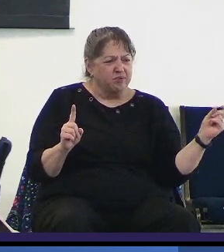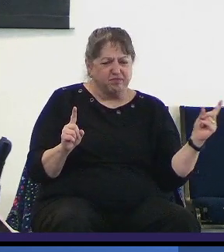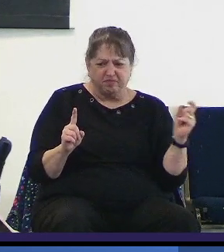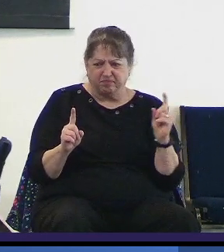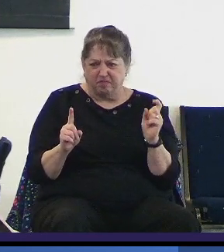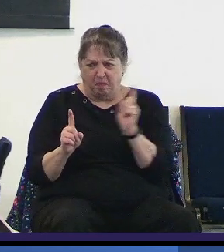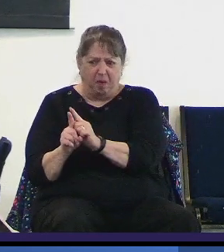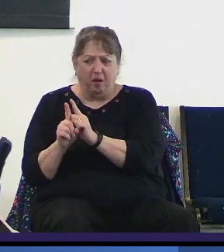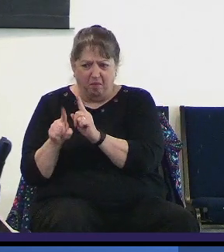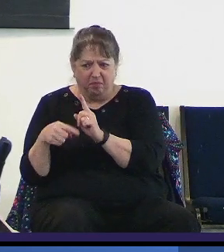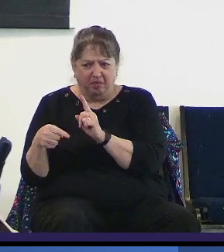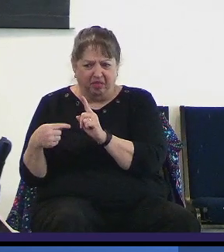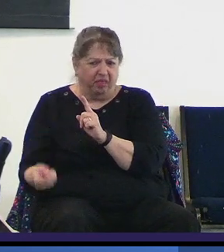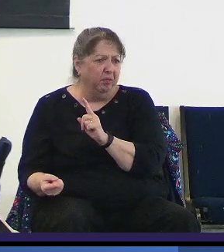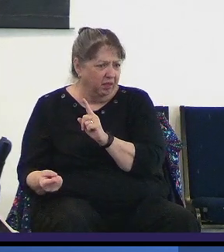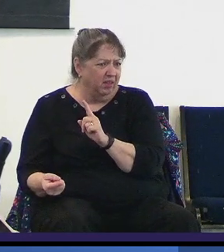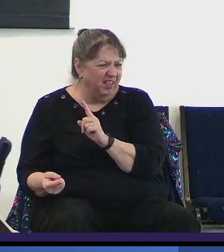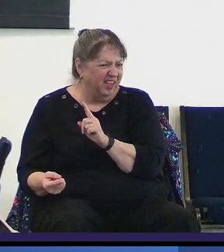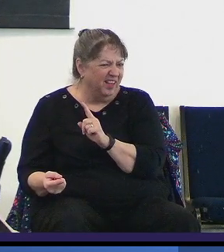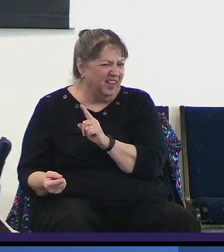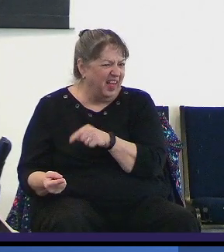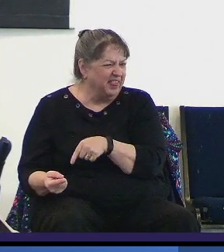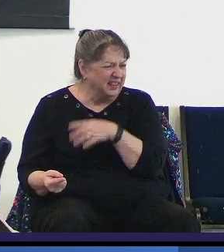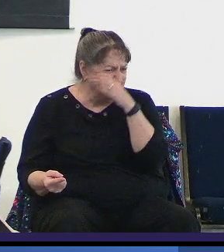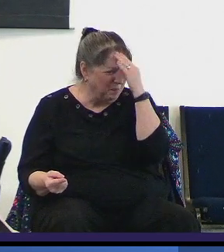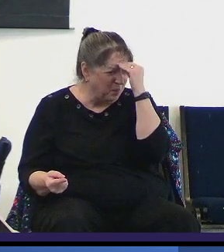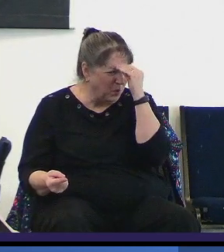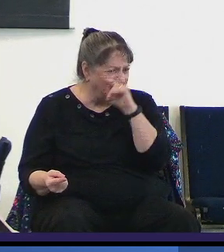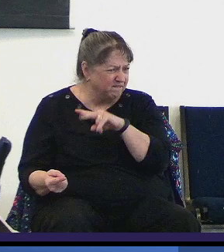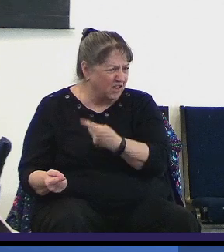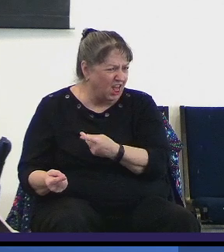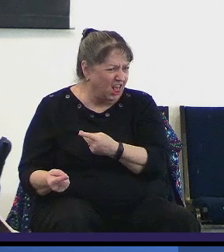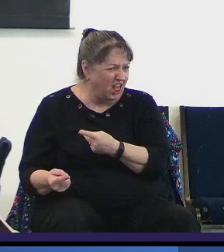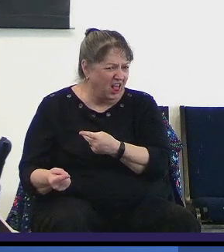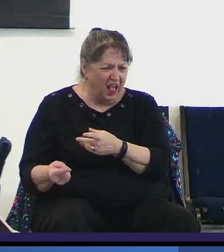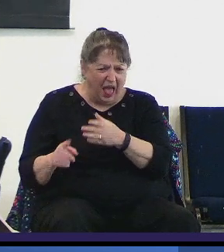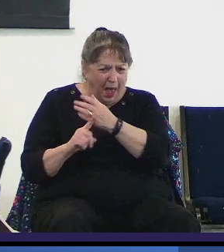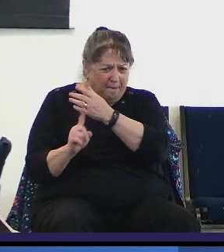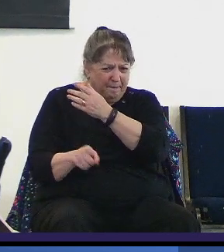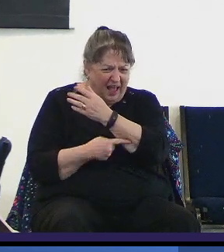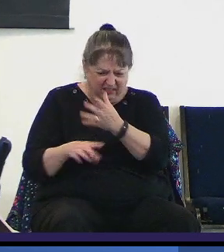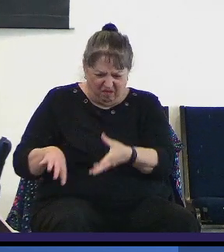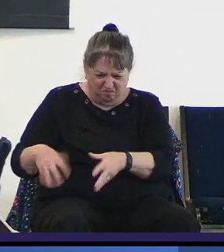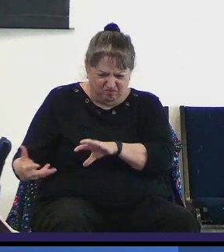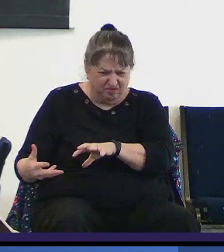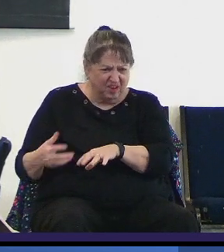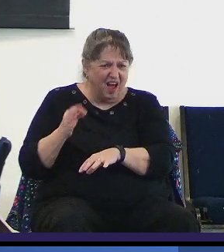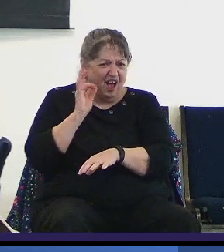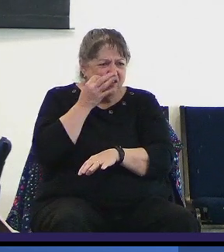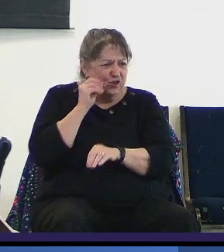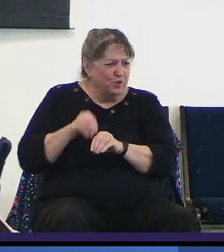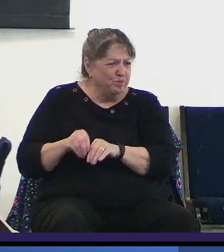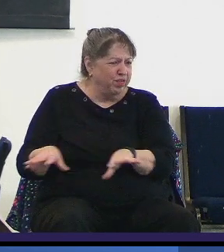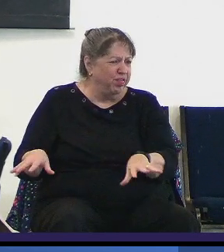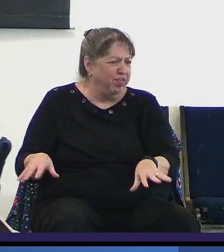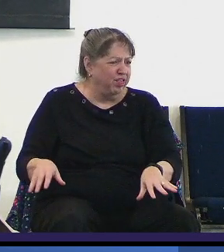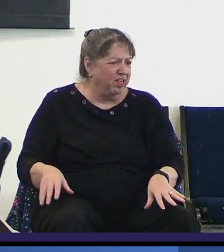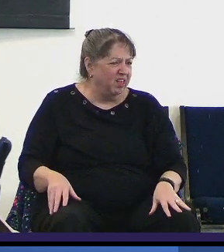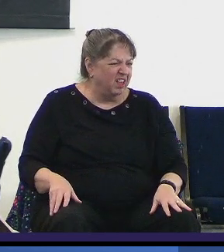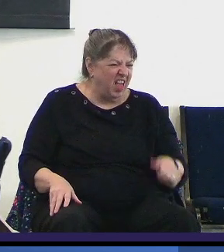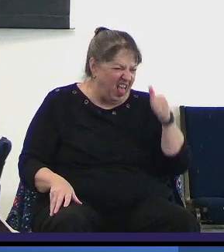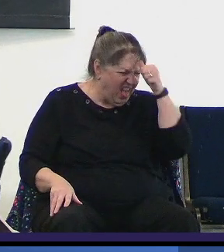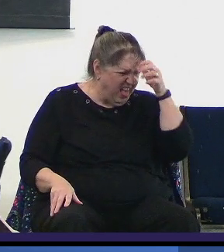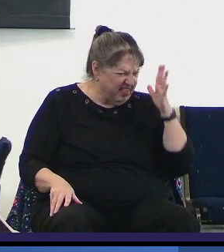in his haste collided with the boy on the platform. The basket was overturned and its contents scattered. The